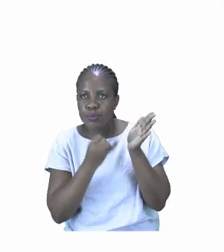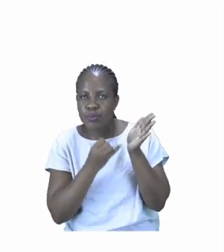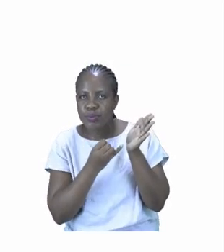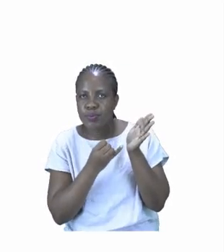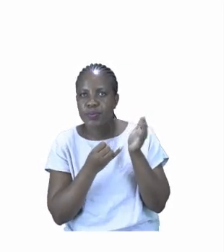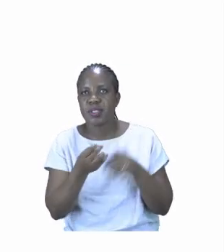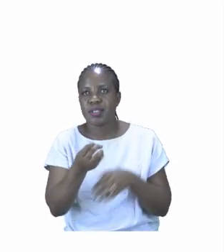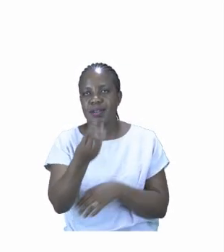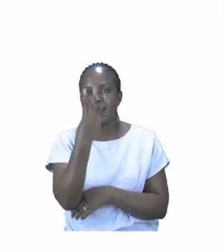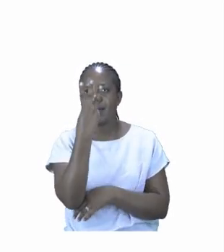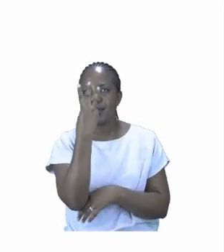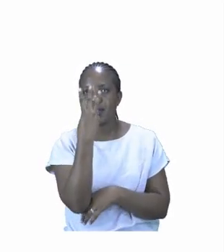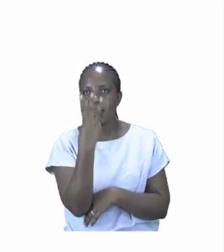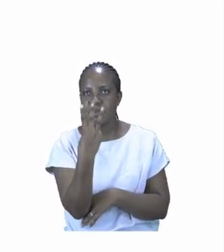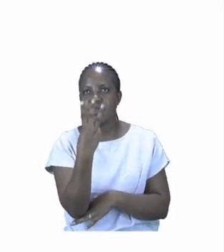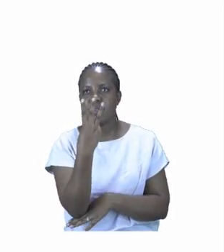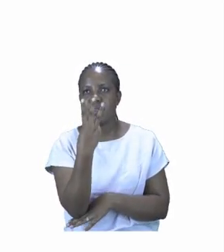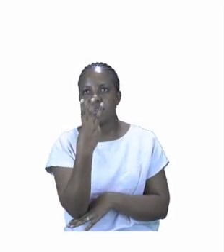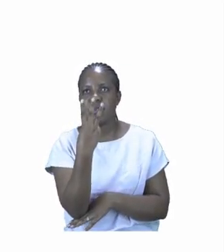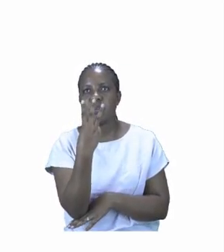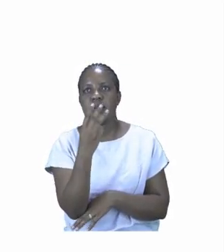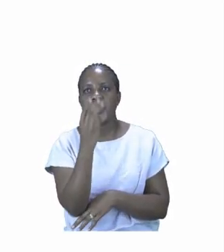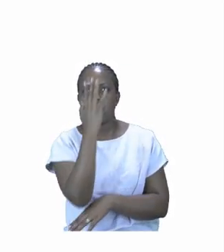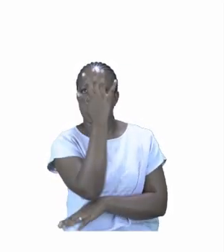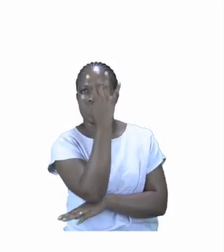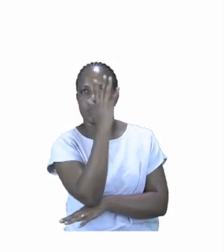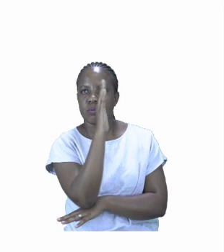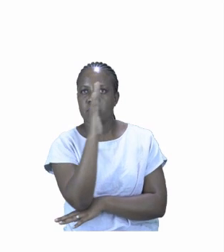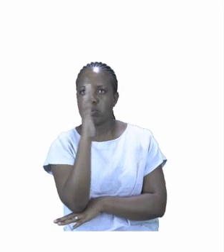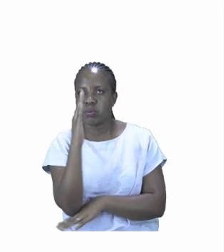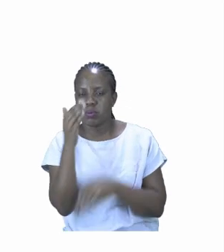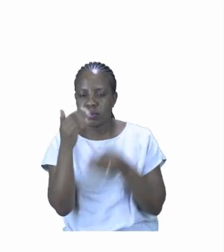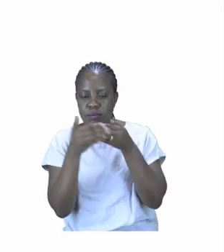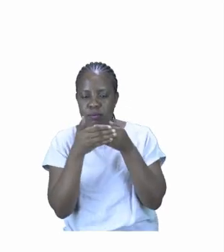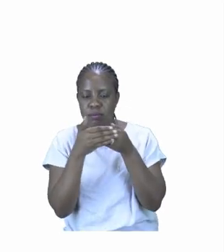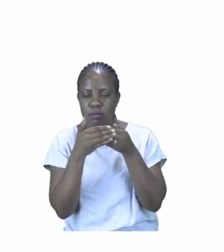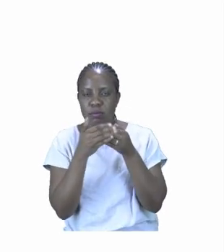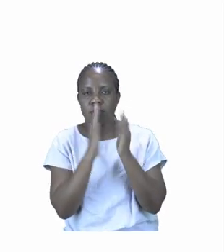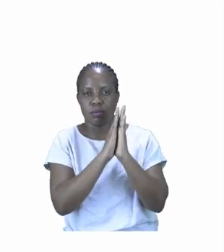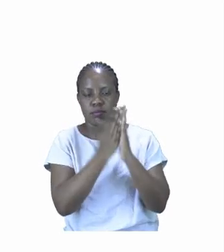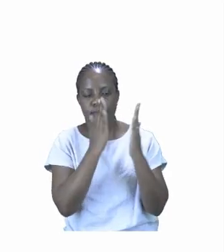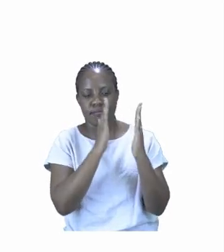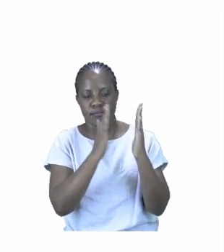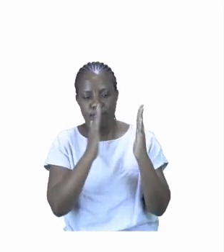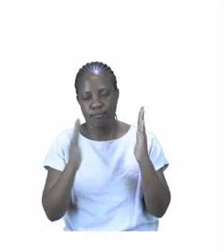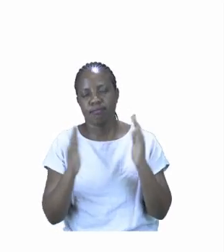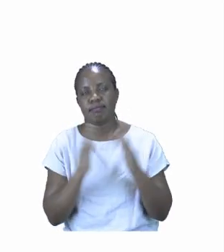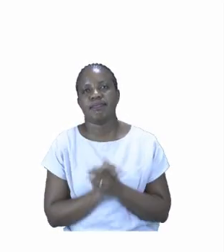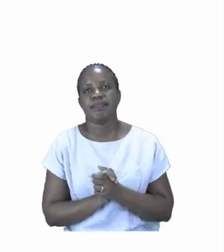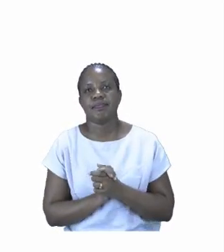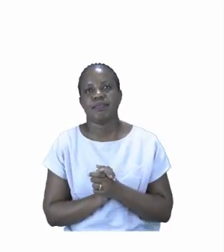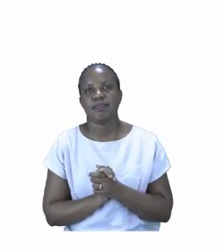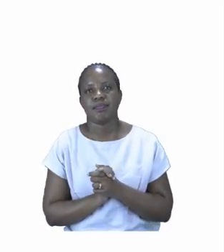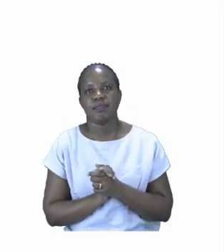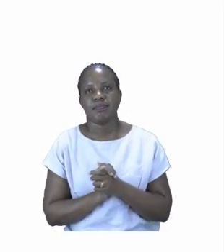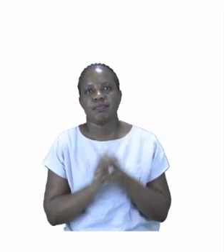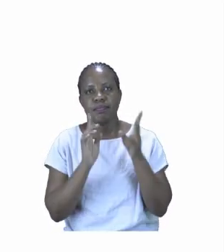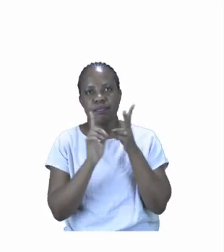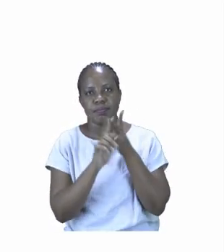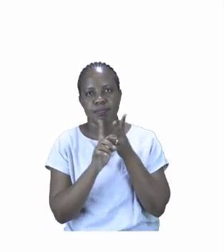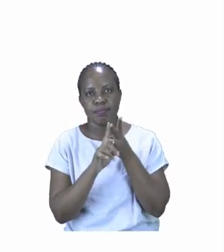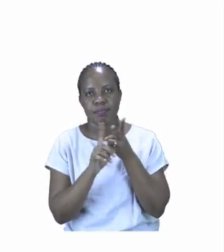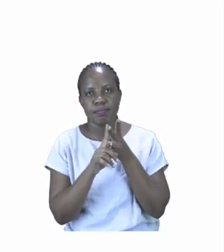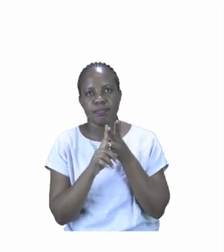library? Well done. The next one that we are going to do is